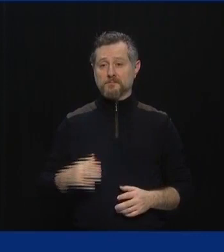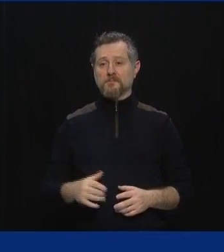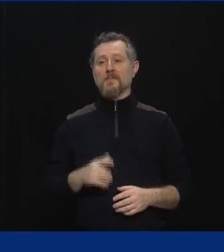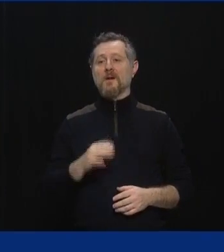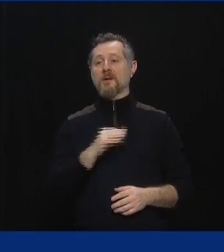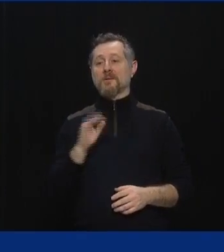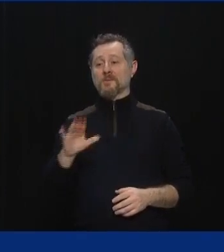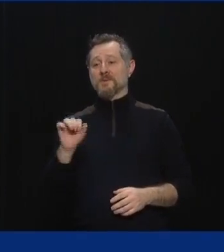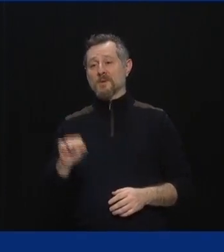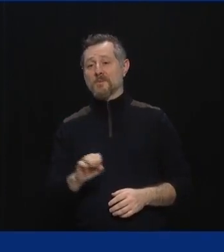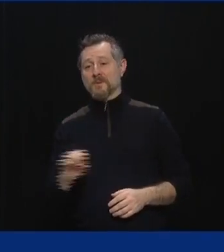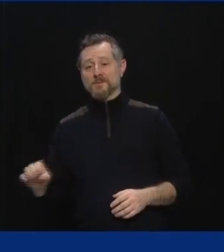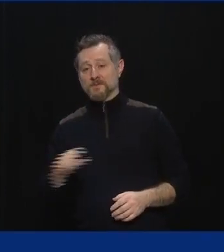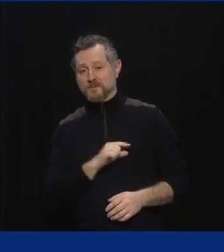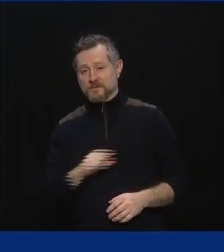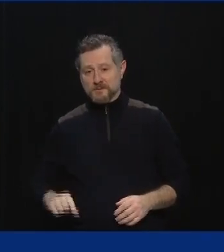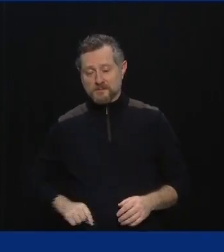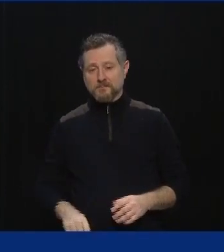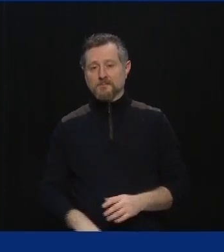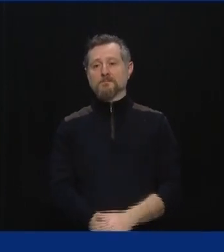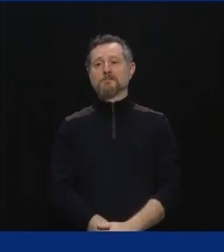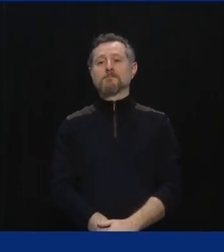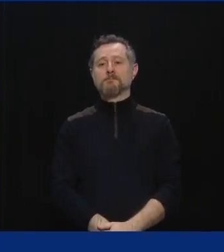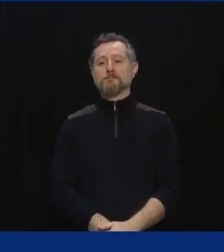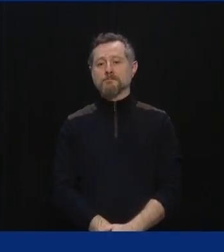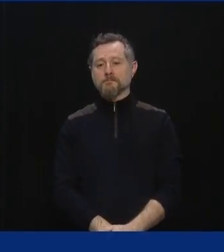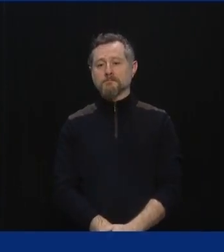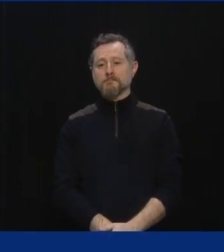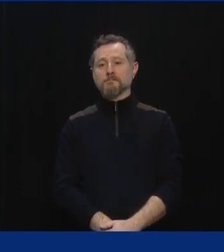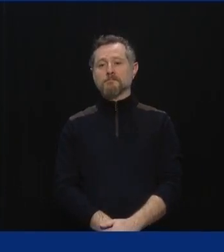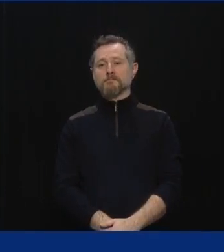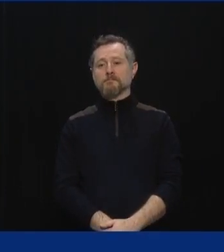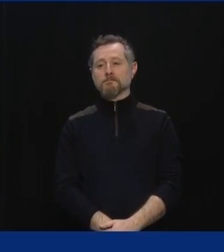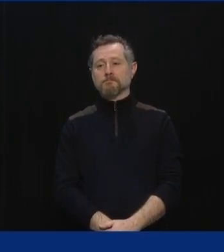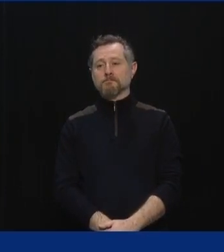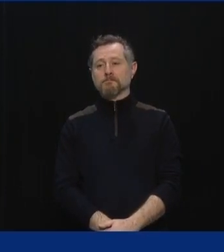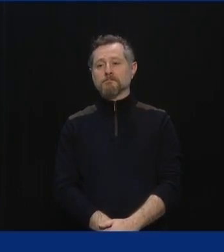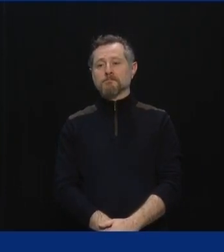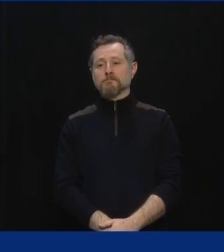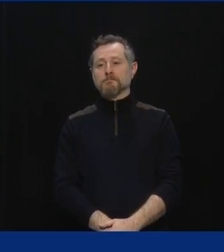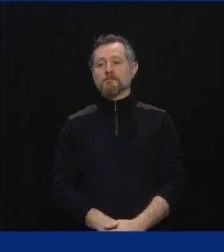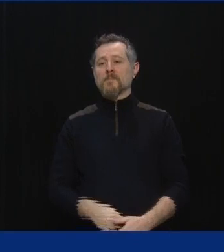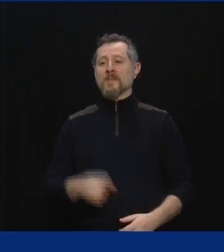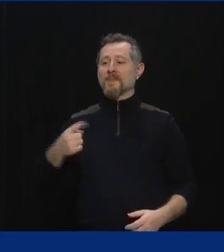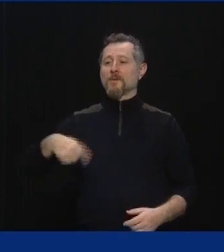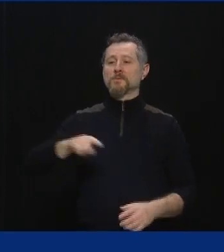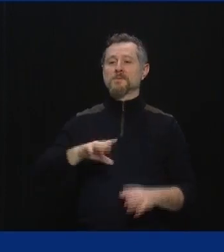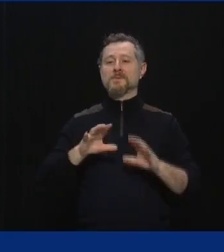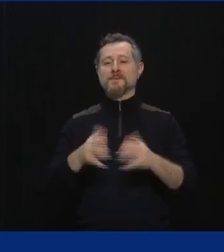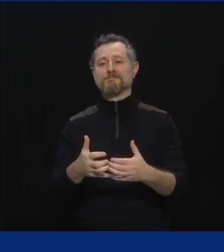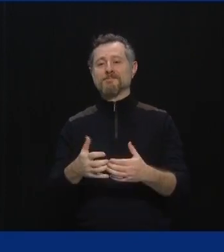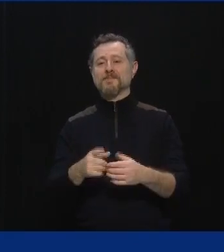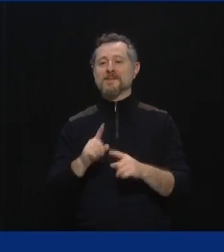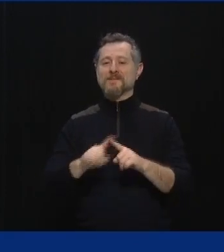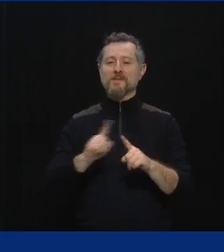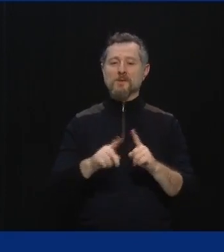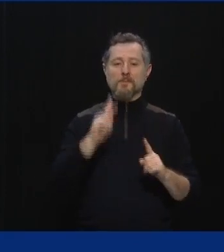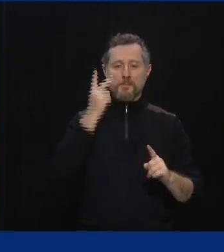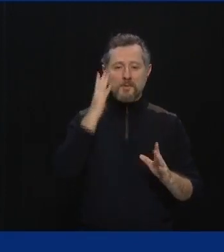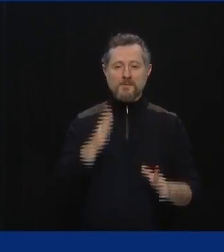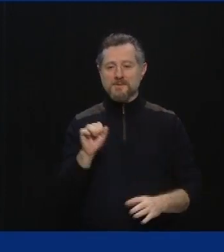Queens, is the team of elected officials in southeastern